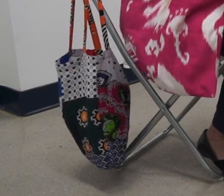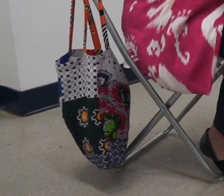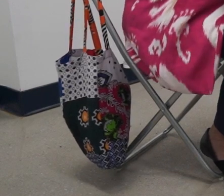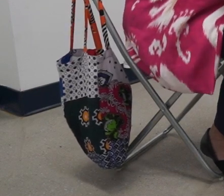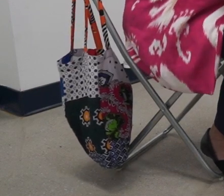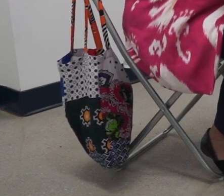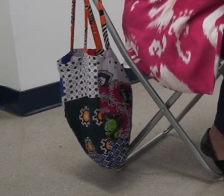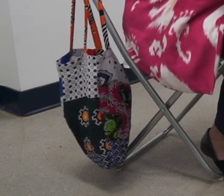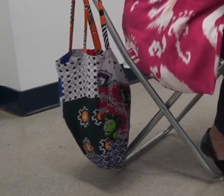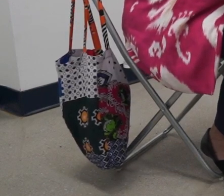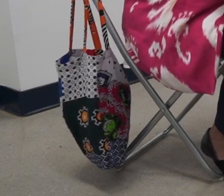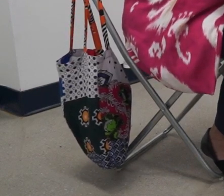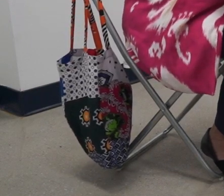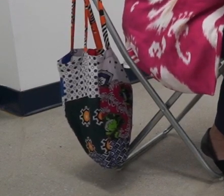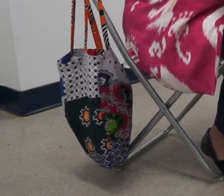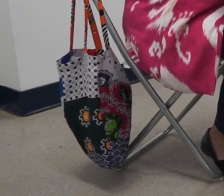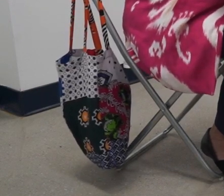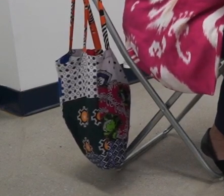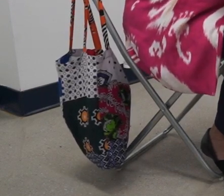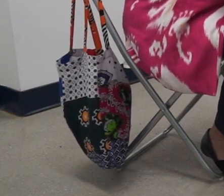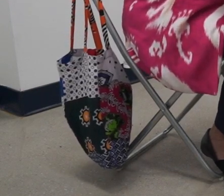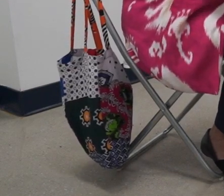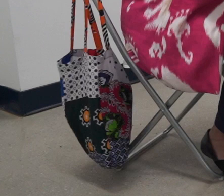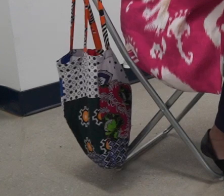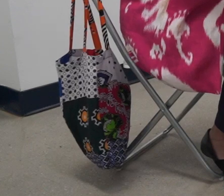yeah. Do you want to ask it?